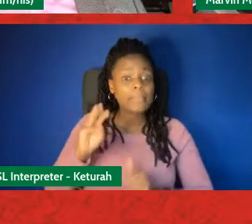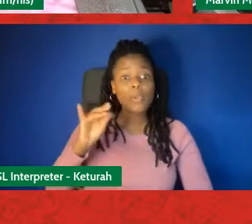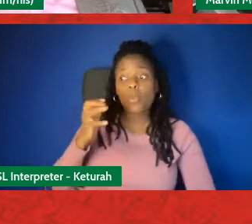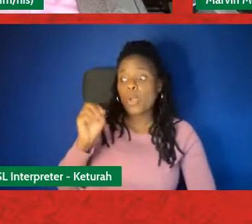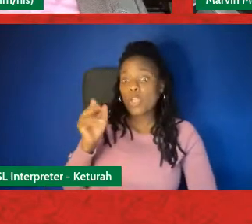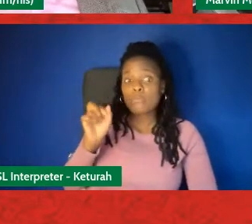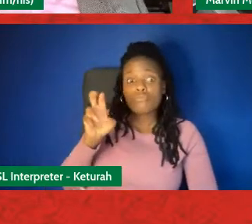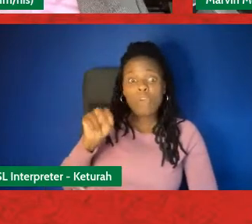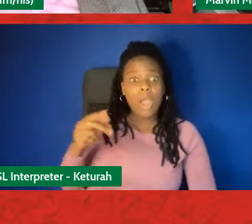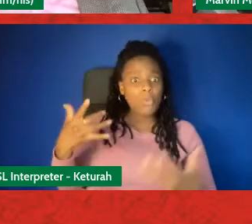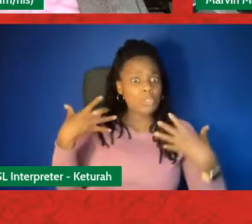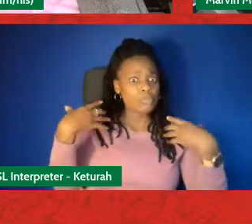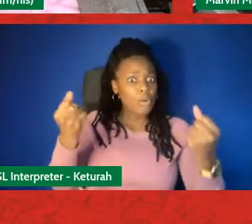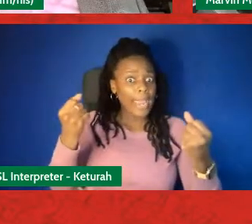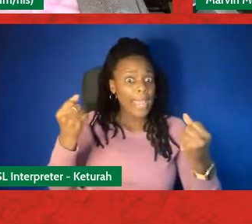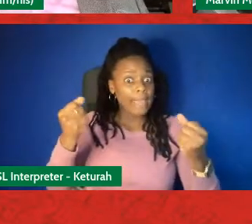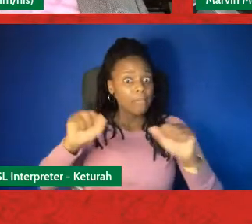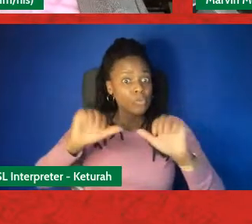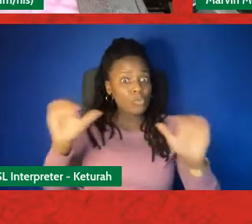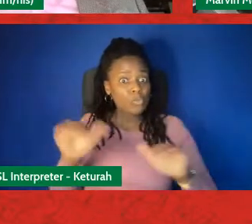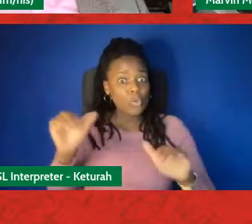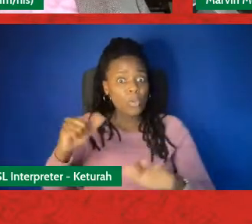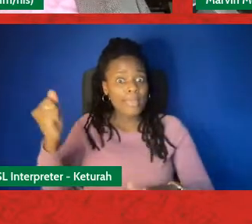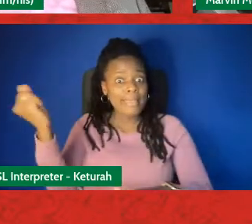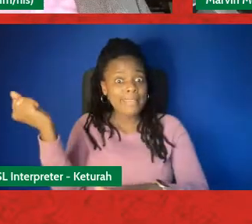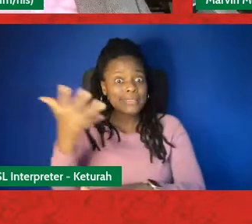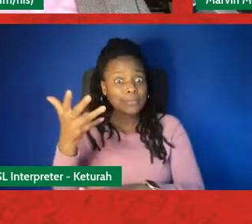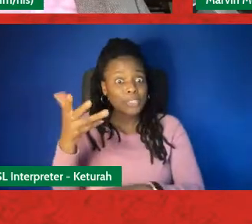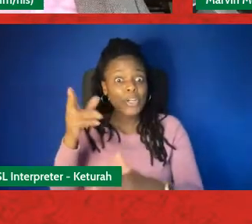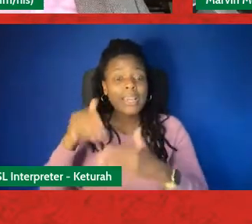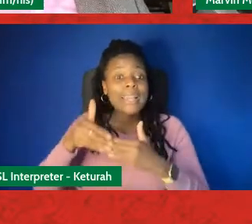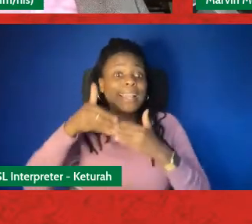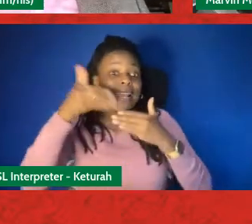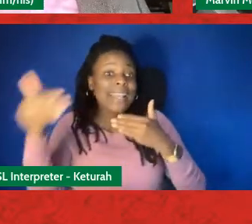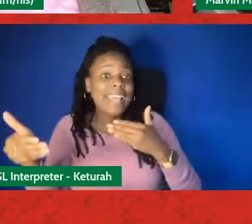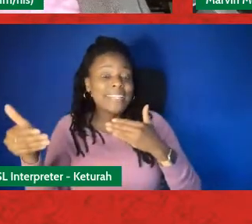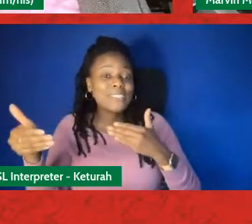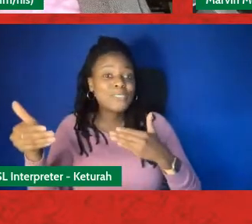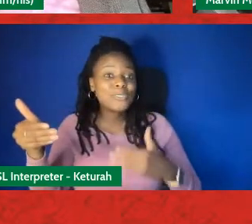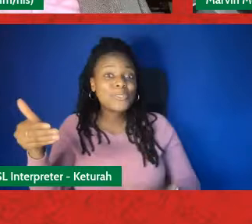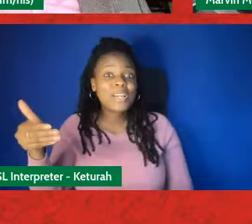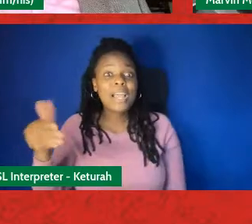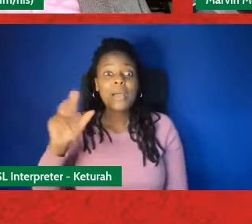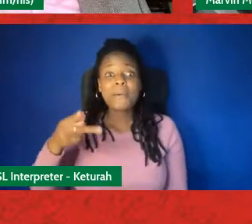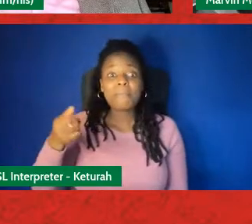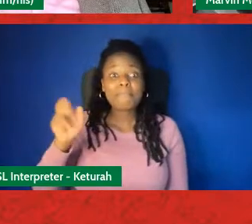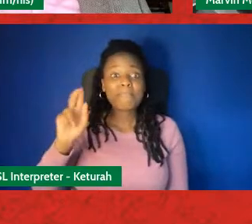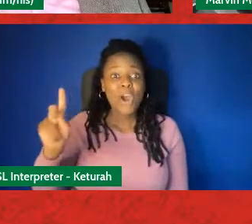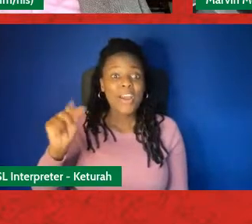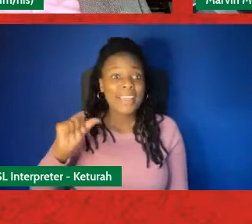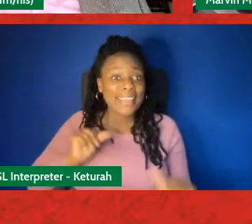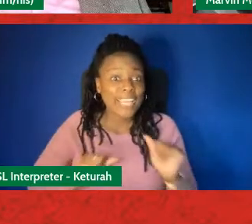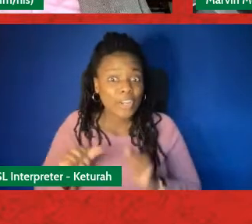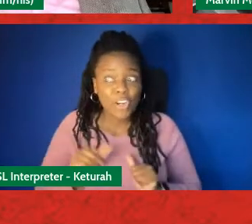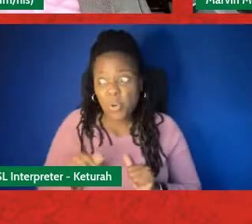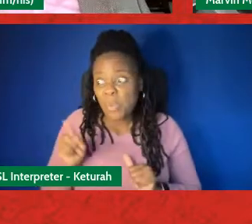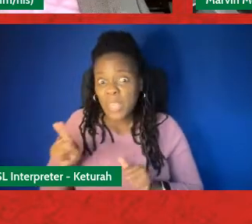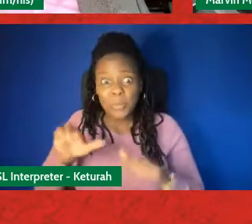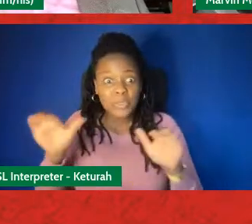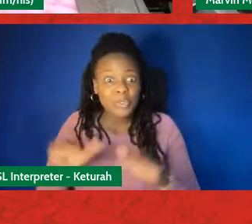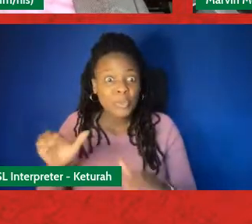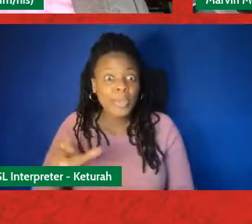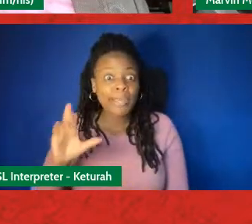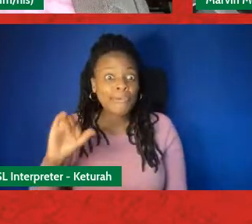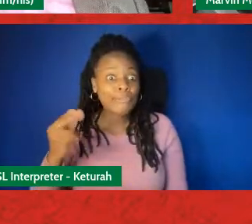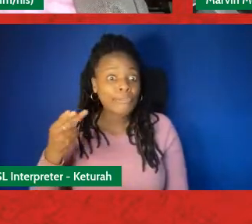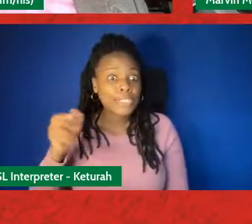his Shakespeare right next door to the Park Theater as they were doing Richard III. James Hewlett was doing Richard III and other stuff. They